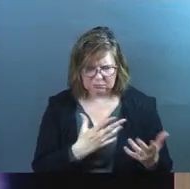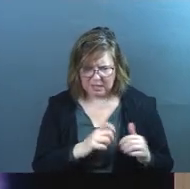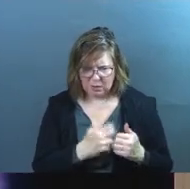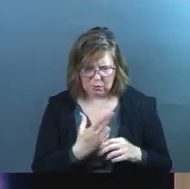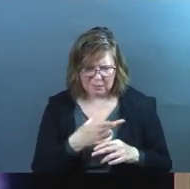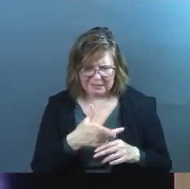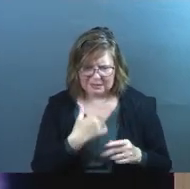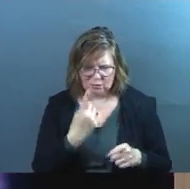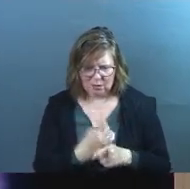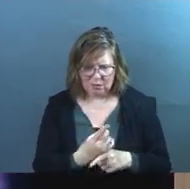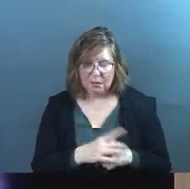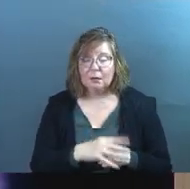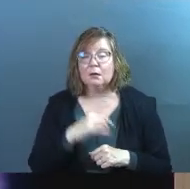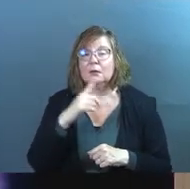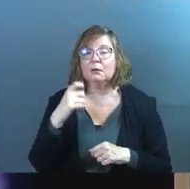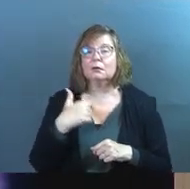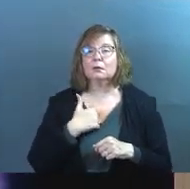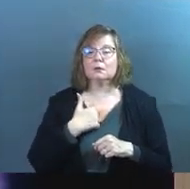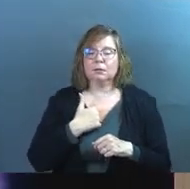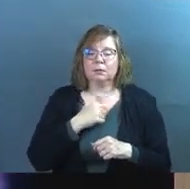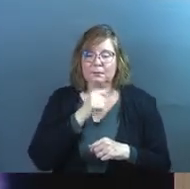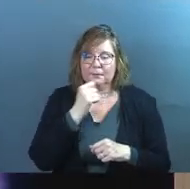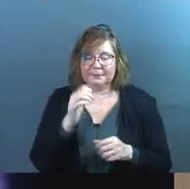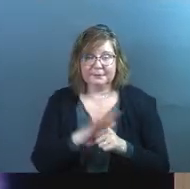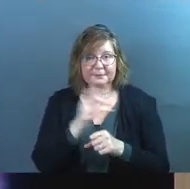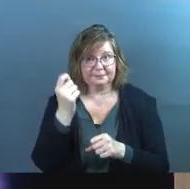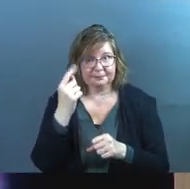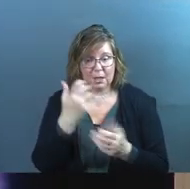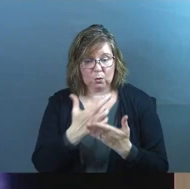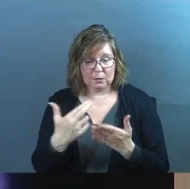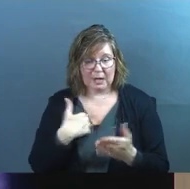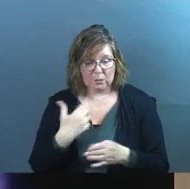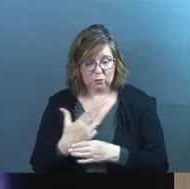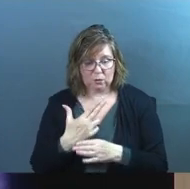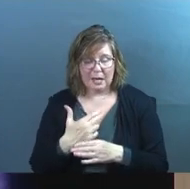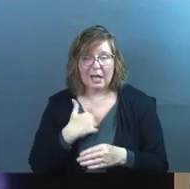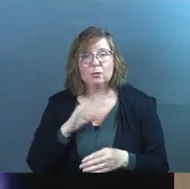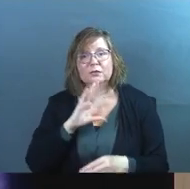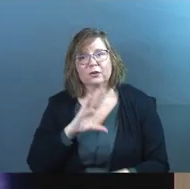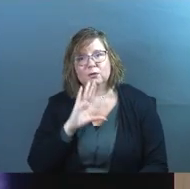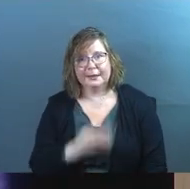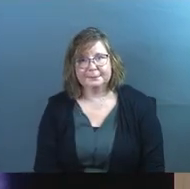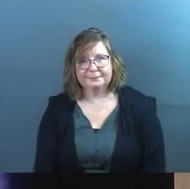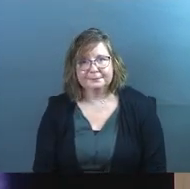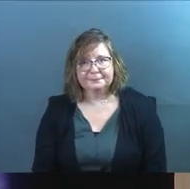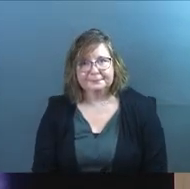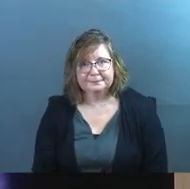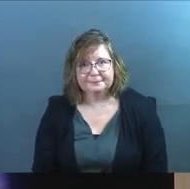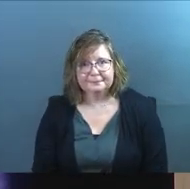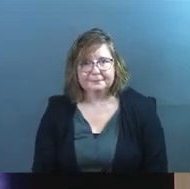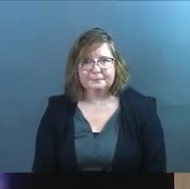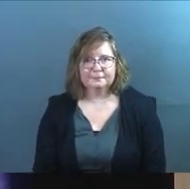don't know how to use this thing. And because I lacked understanding on the resource I was using, I was frustrated.